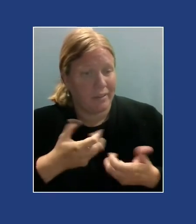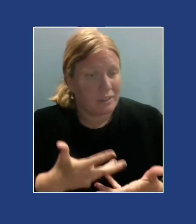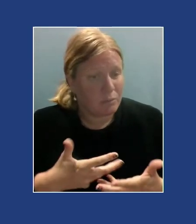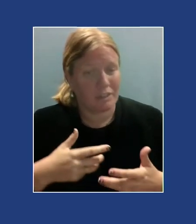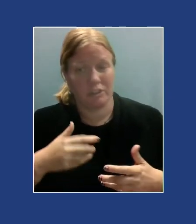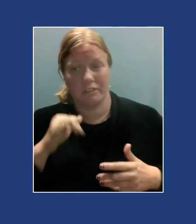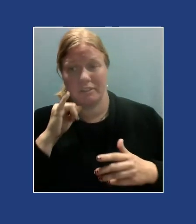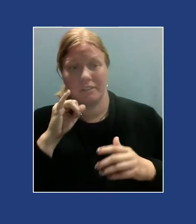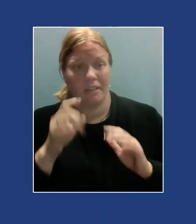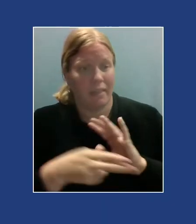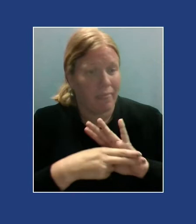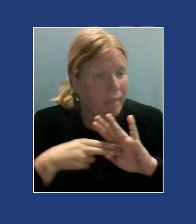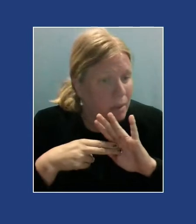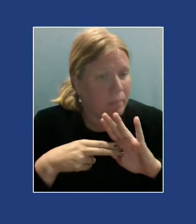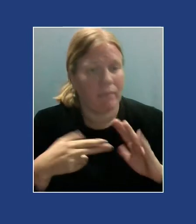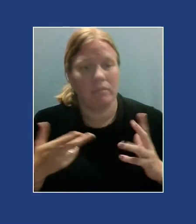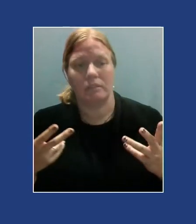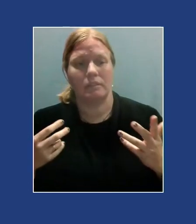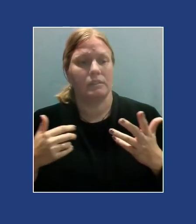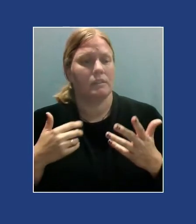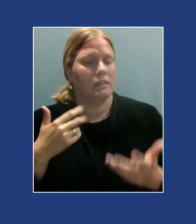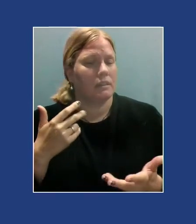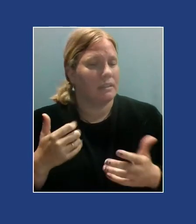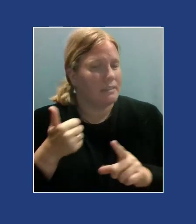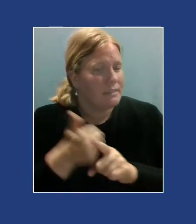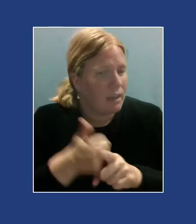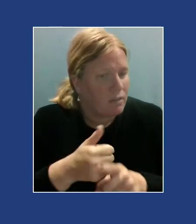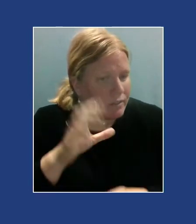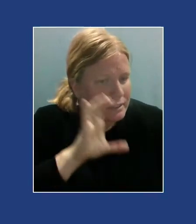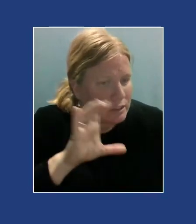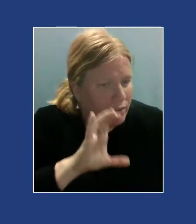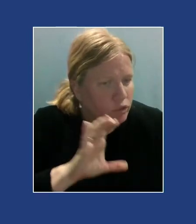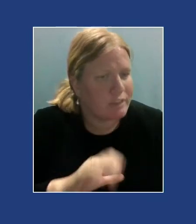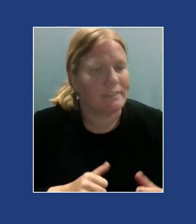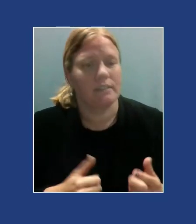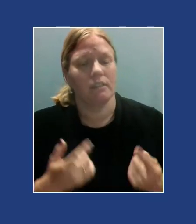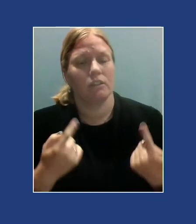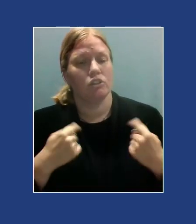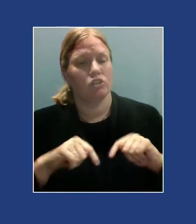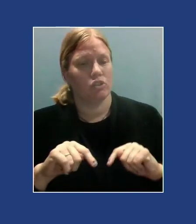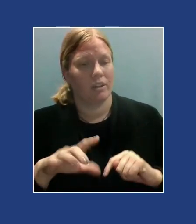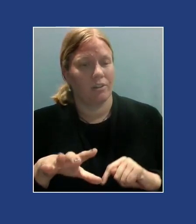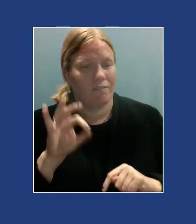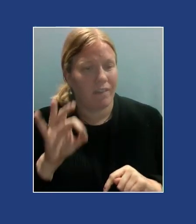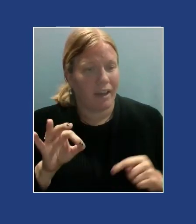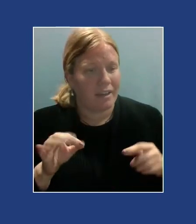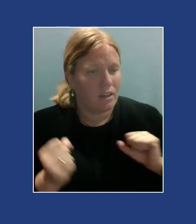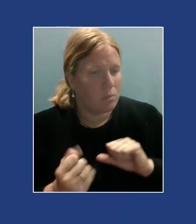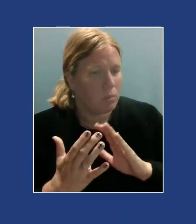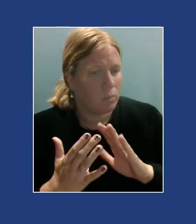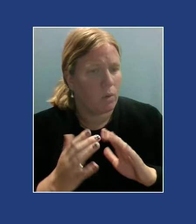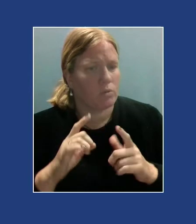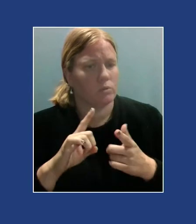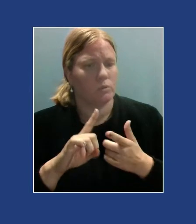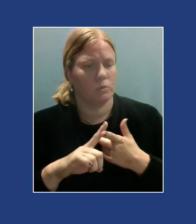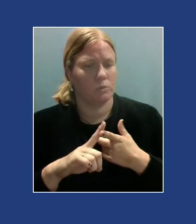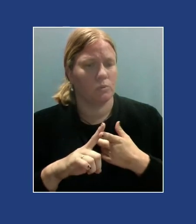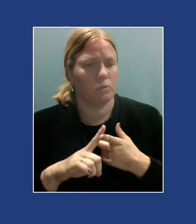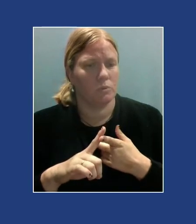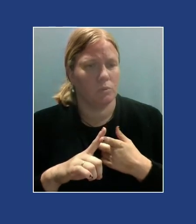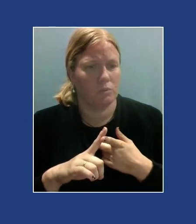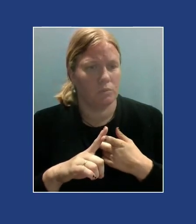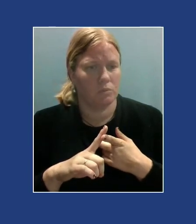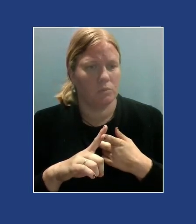can really support patients in their journey of self-discovery by using a gender exploratory approach to psychotherapy.